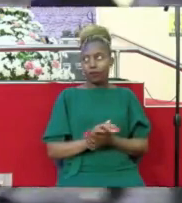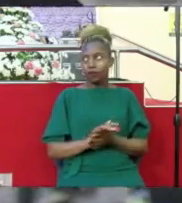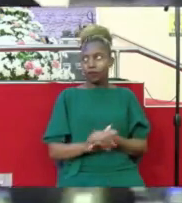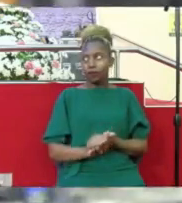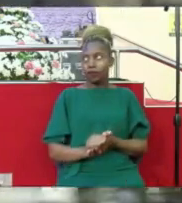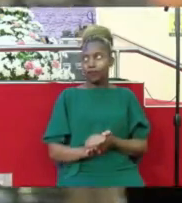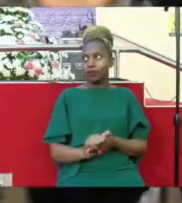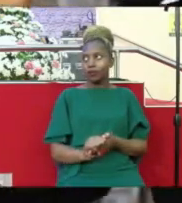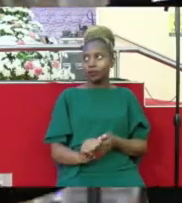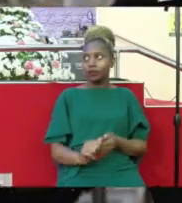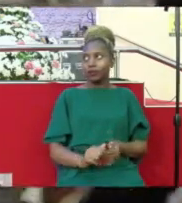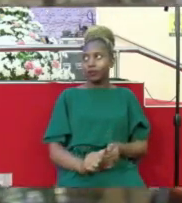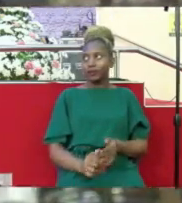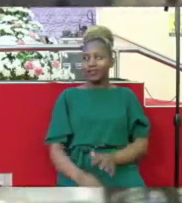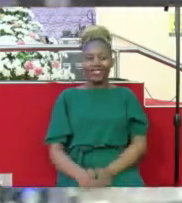Hallelujah. High five.